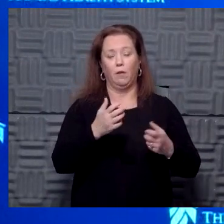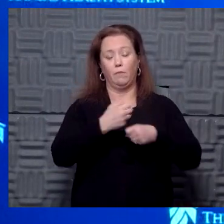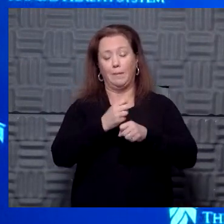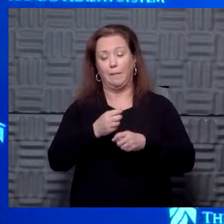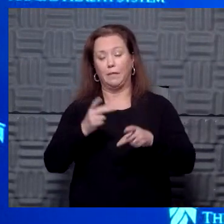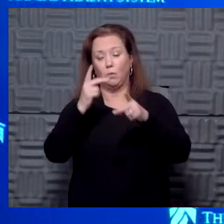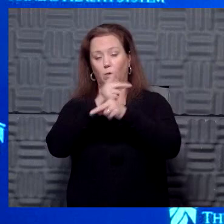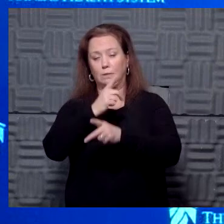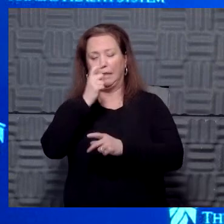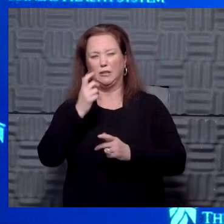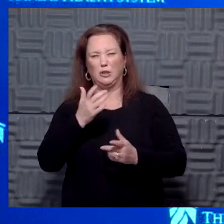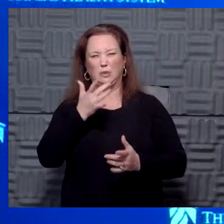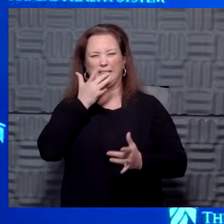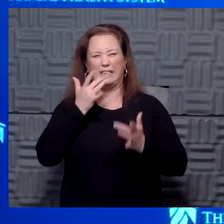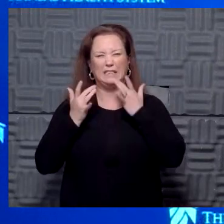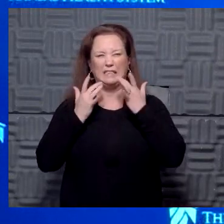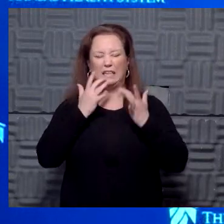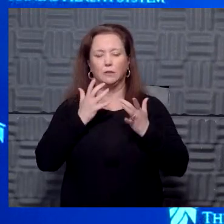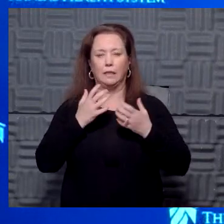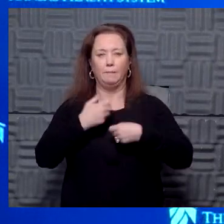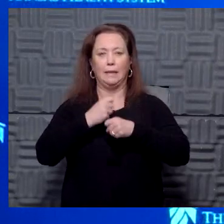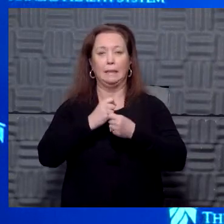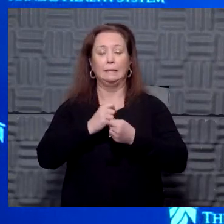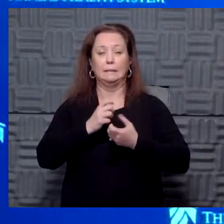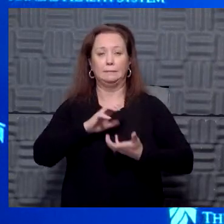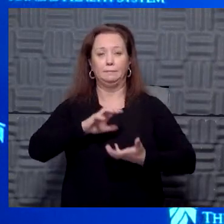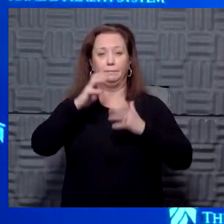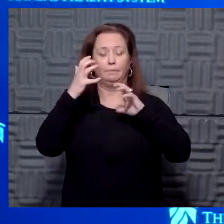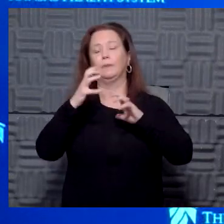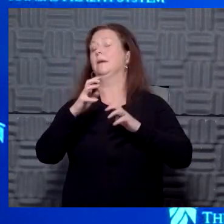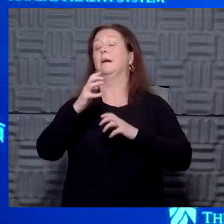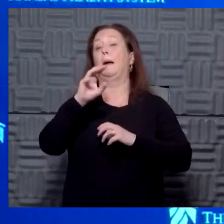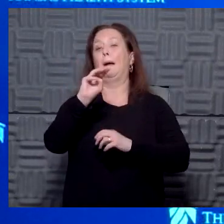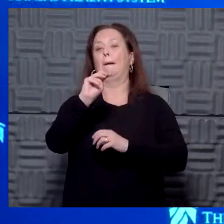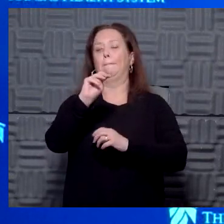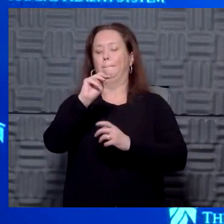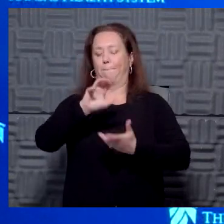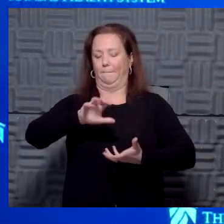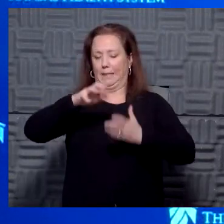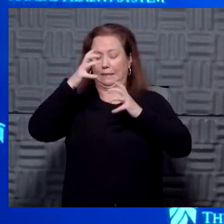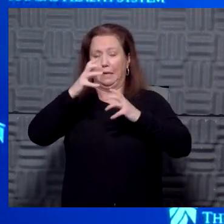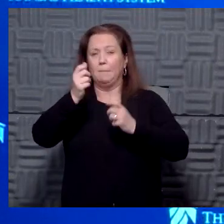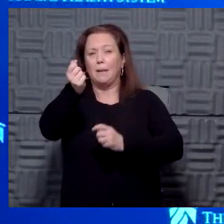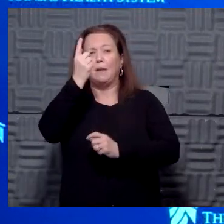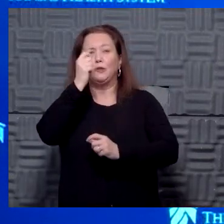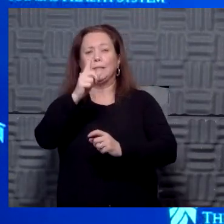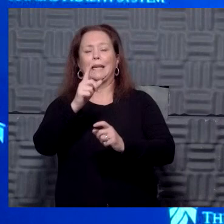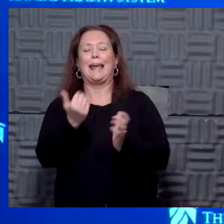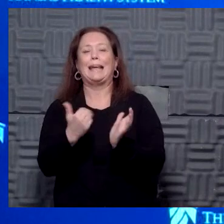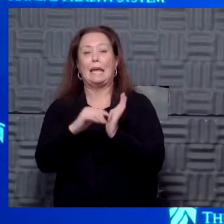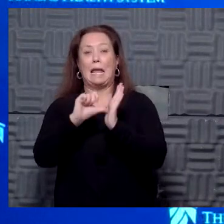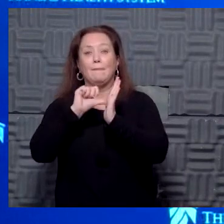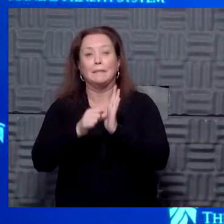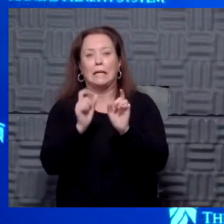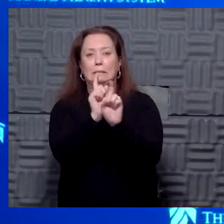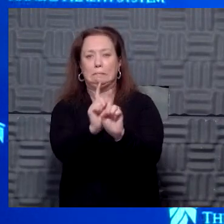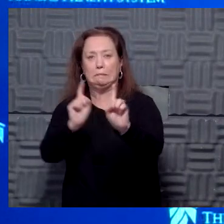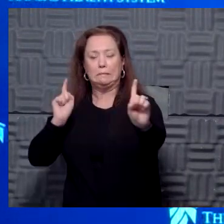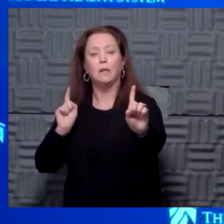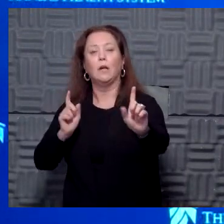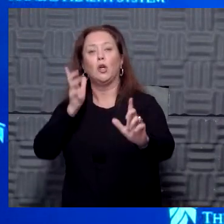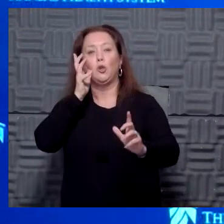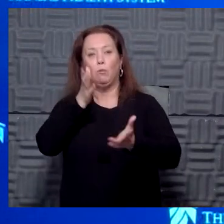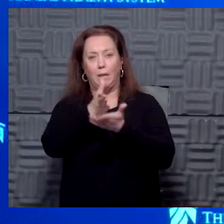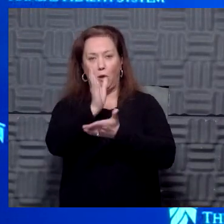touch everything and it just gets to be a mess. The reality is that if you practice social distancing, you're going to